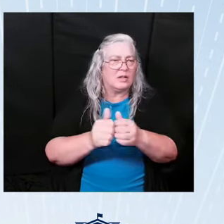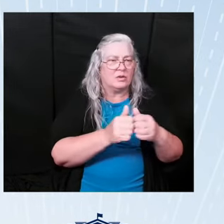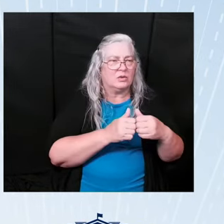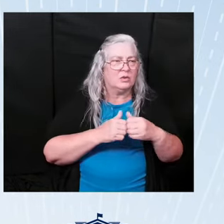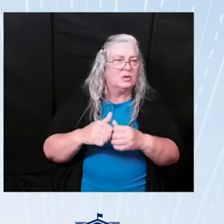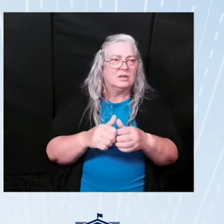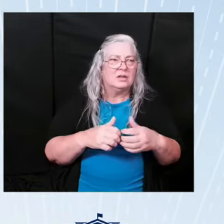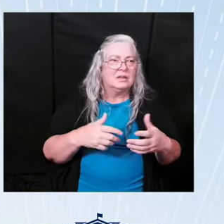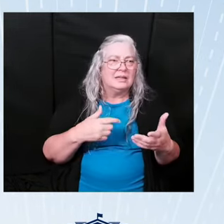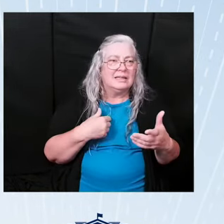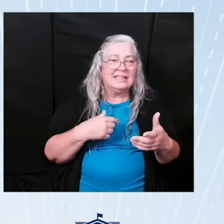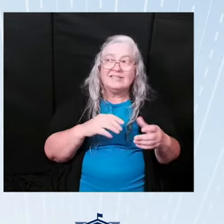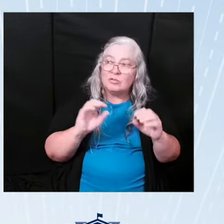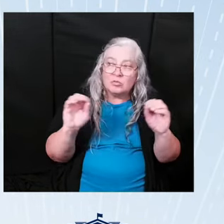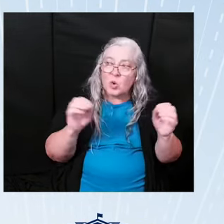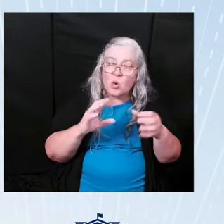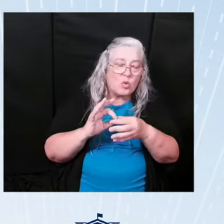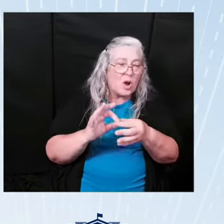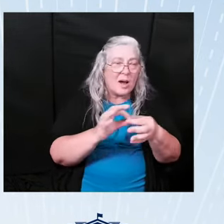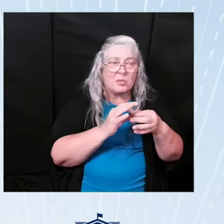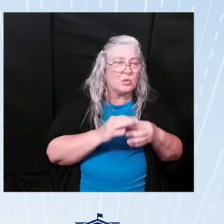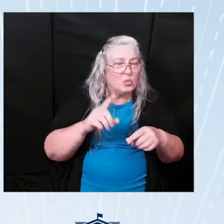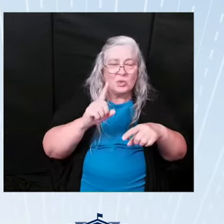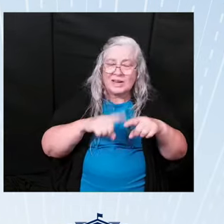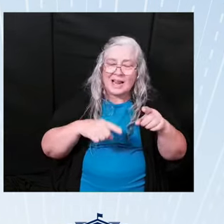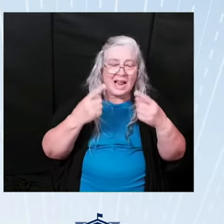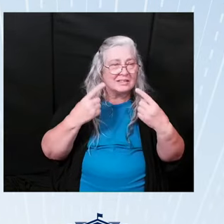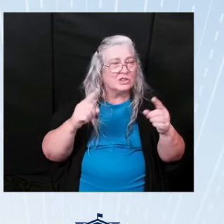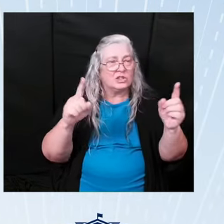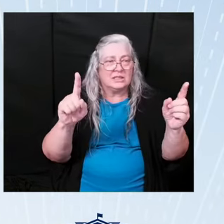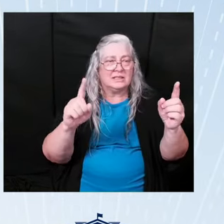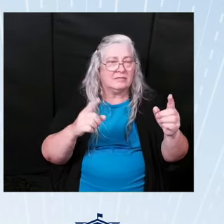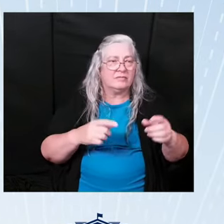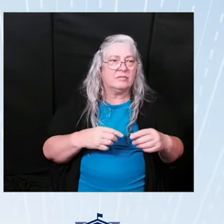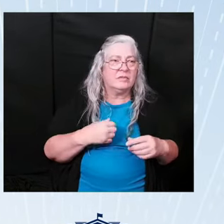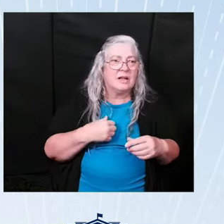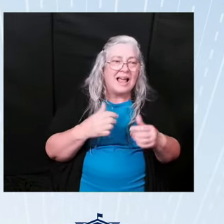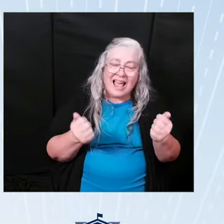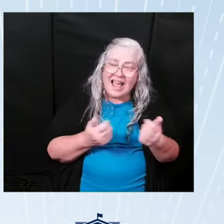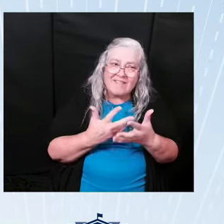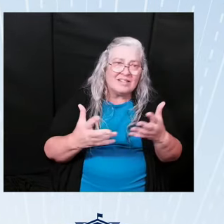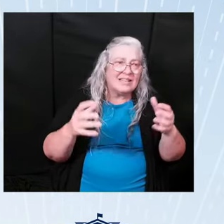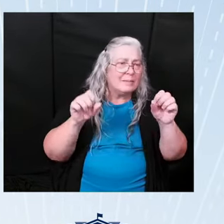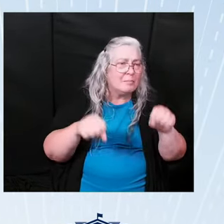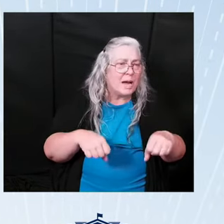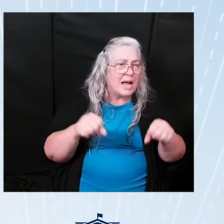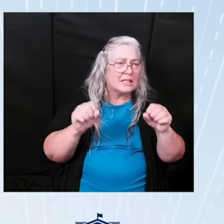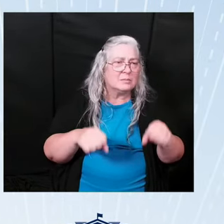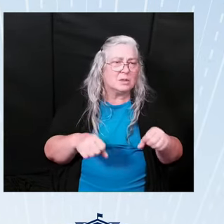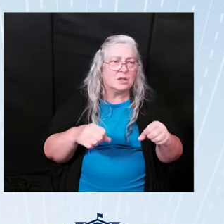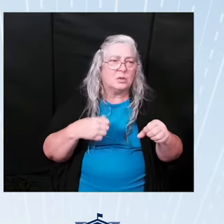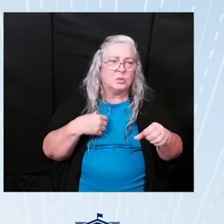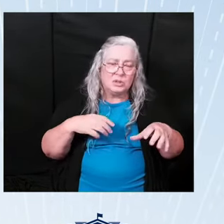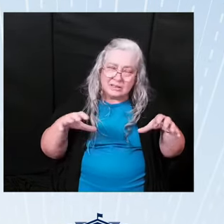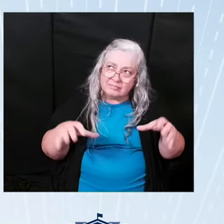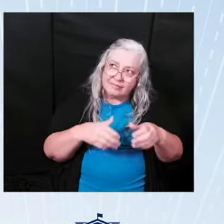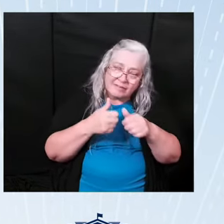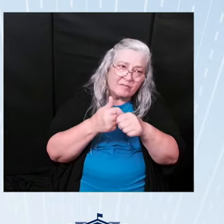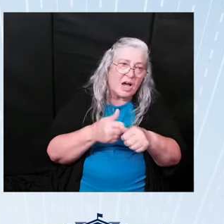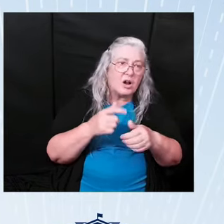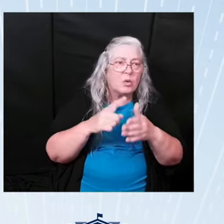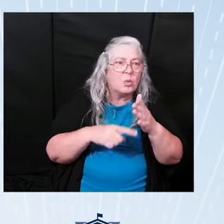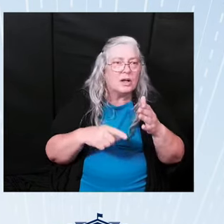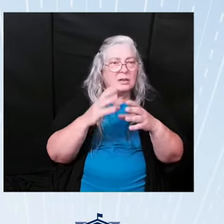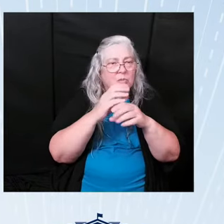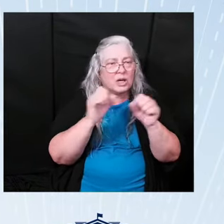possible when we do it the way the president has asked us to do it. So that is our call. That is our charge. We're not building it back like it was. We're building it back the